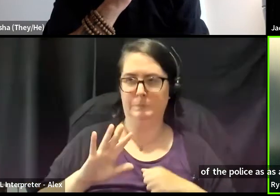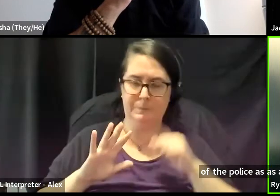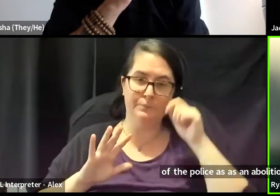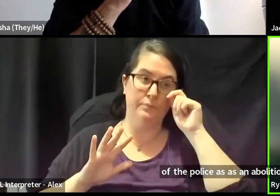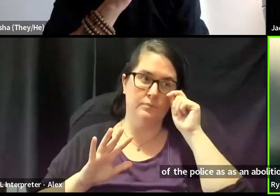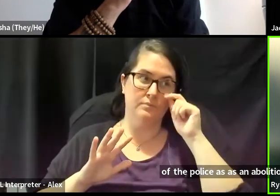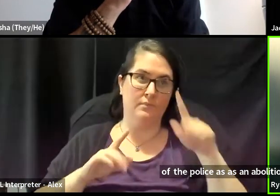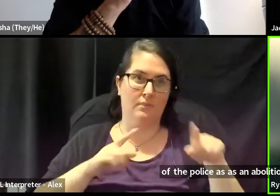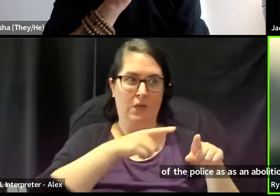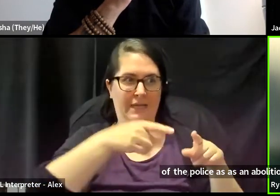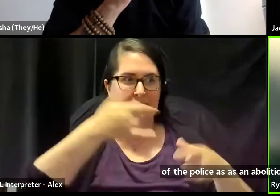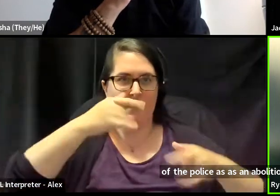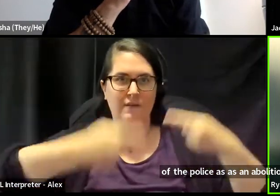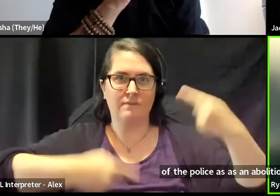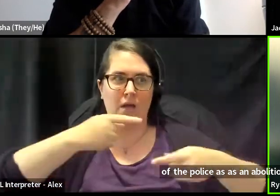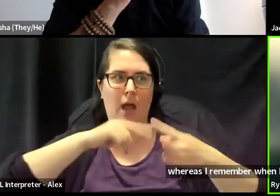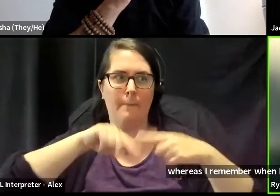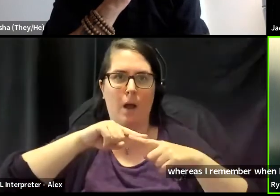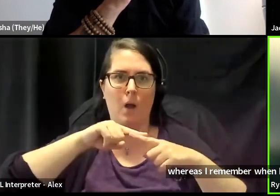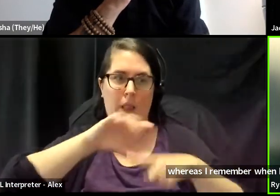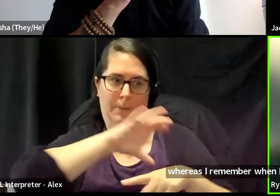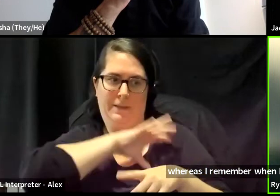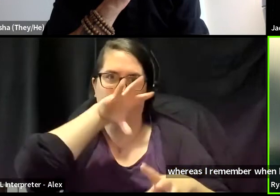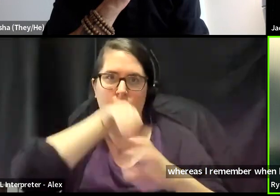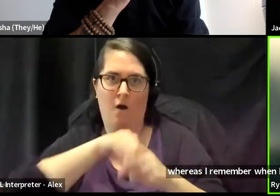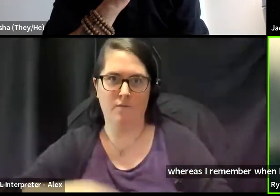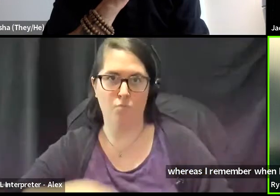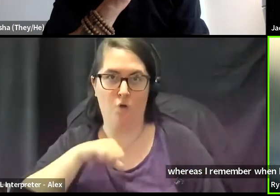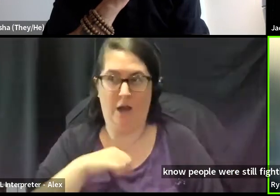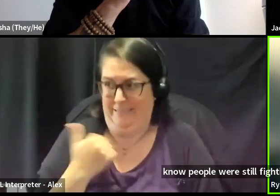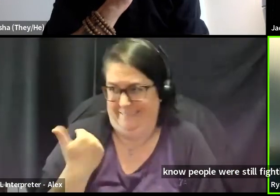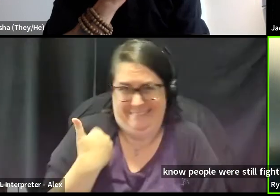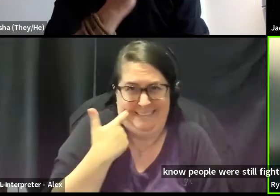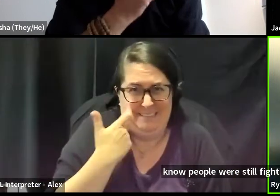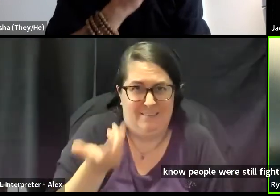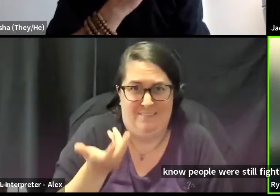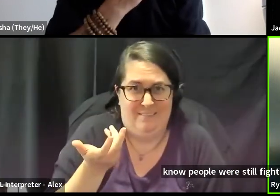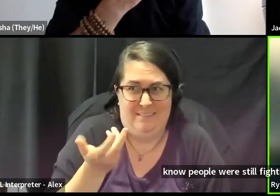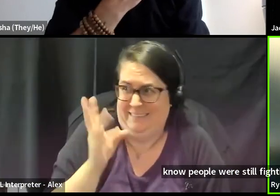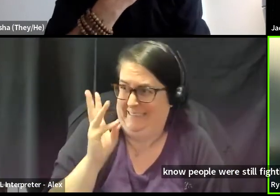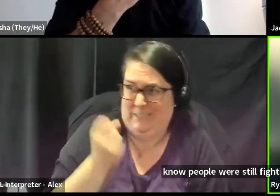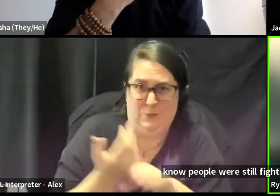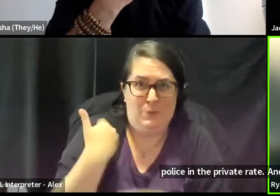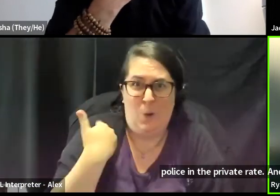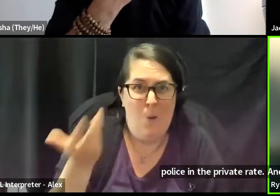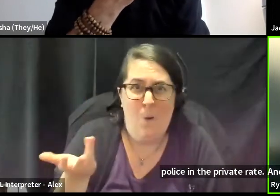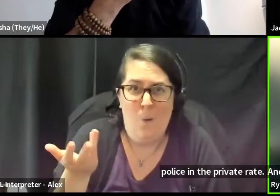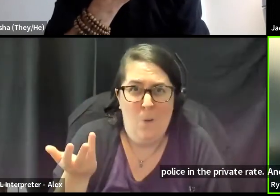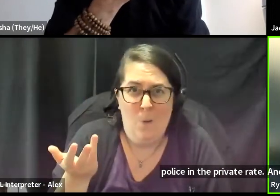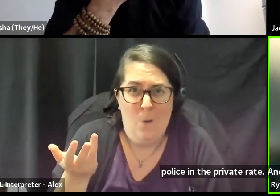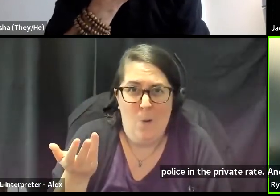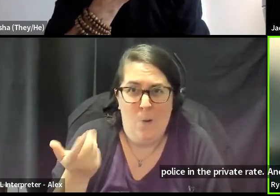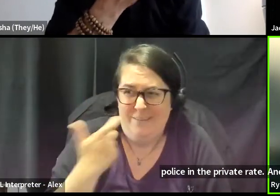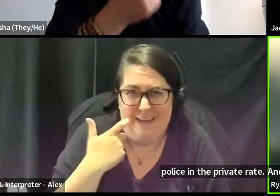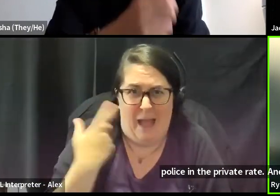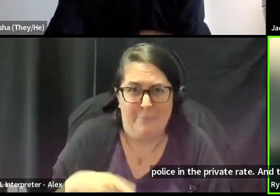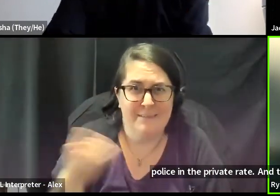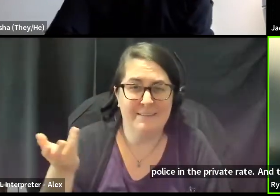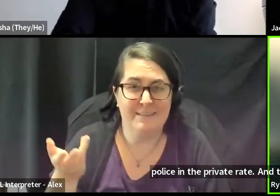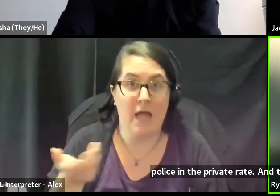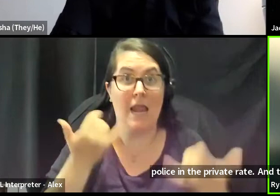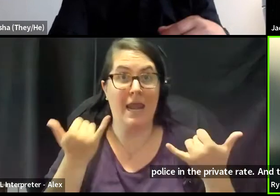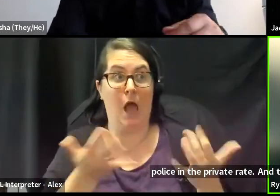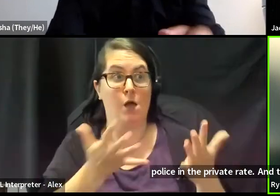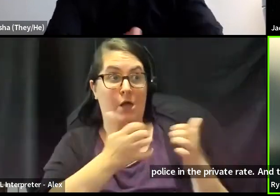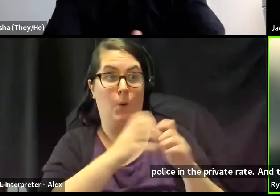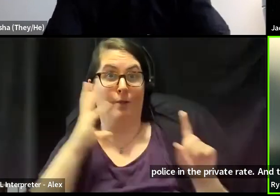still fighting about wanting the police in the Pride Parade. And that wasn't that long ago. That was like 6 years ago, 7 years ago. And now, when I talk to so many drag